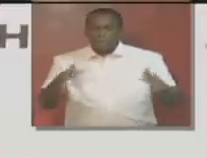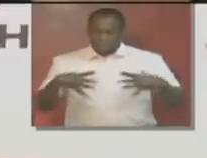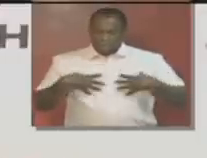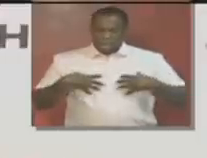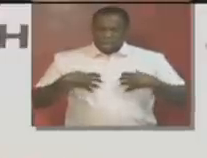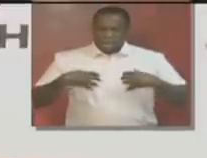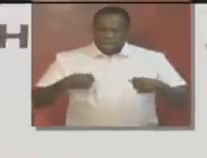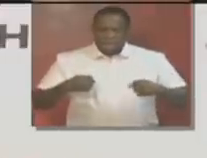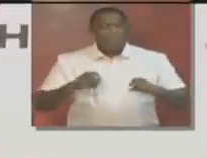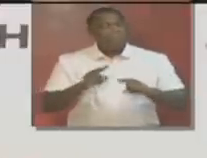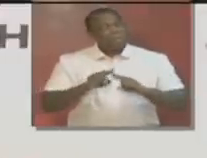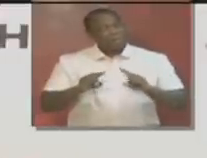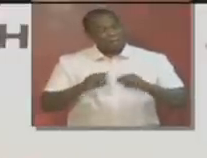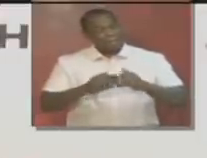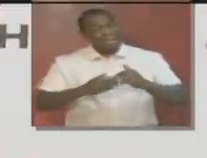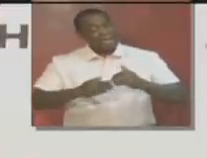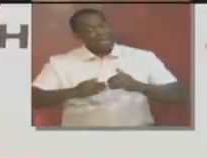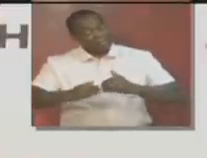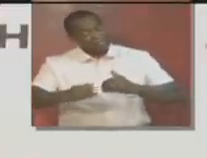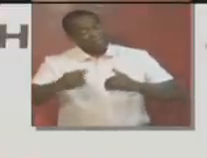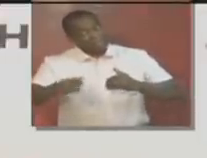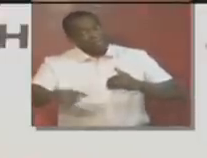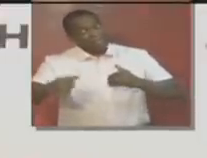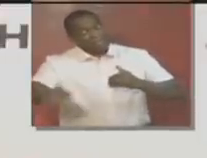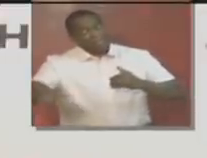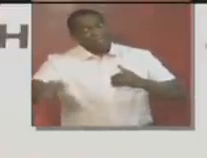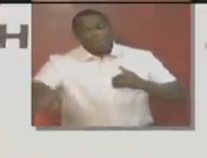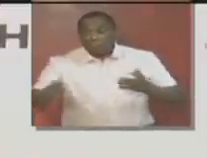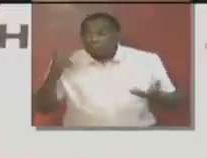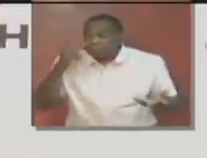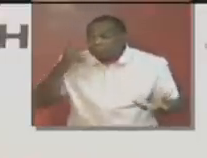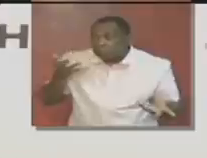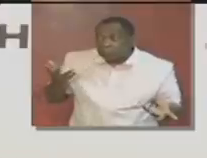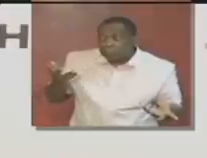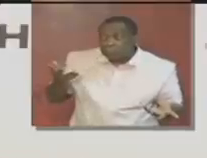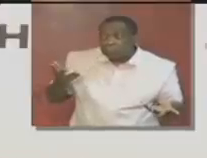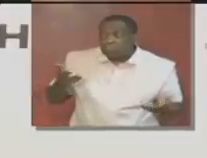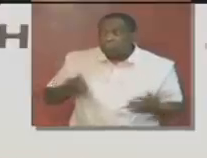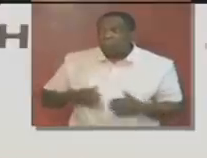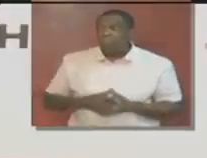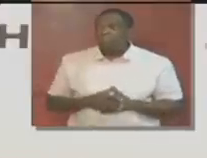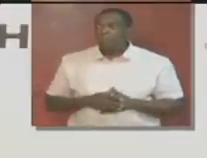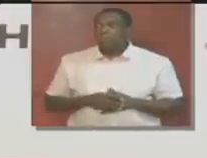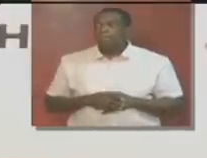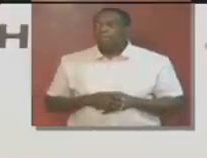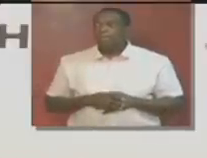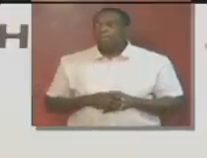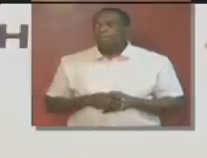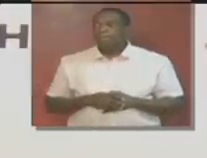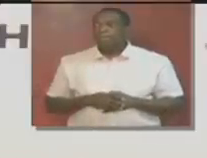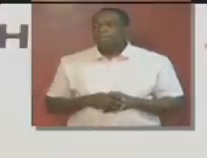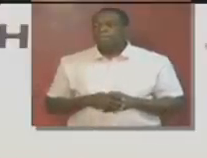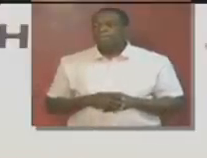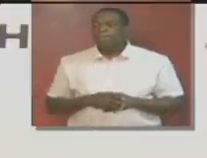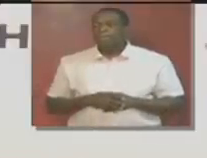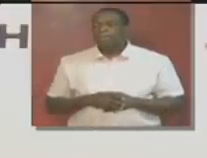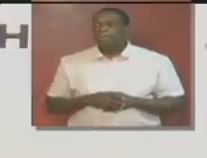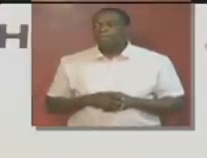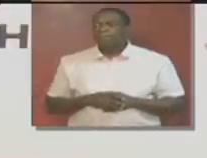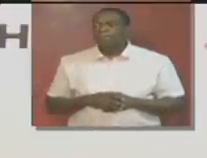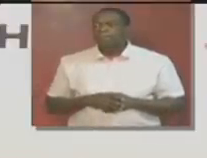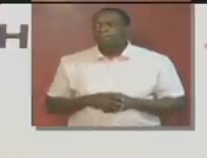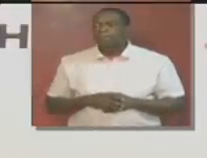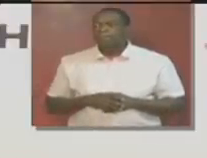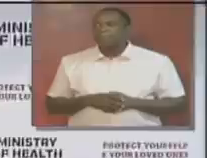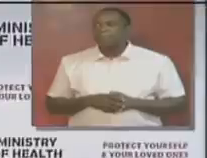Thank you very much. We go to Dr. Hines for a response to the first question, and Dr. Bagwandas can add in